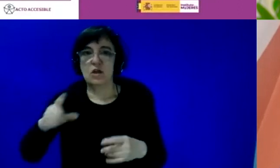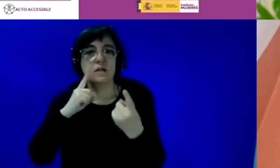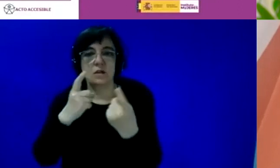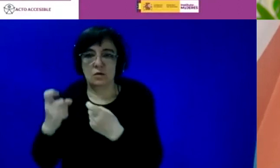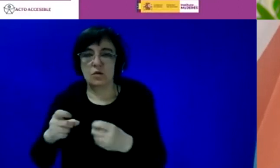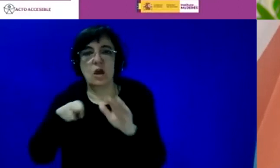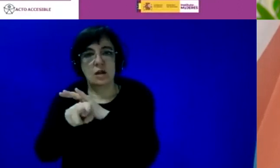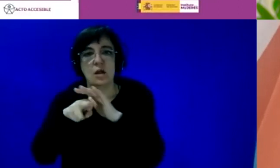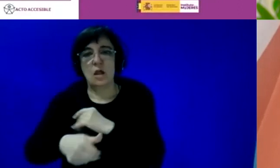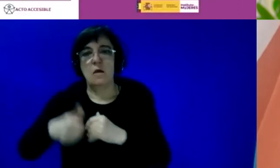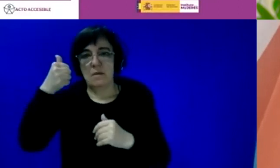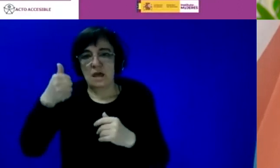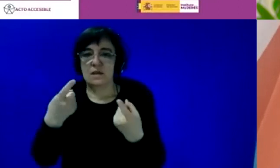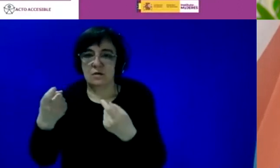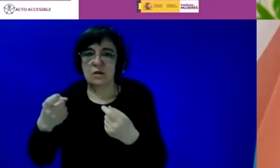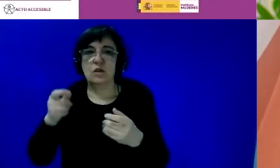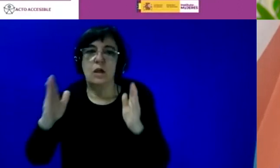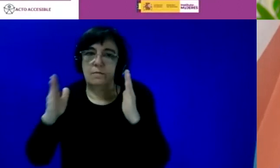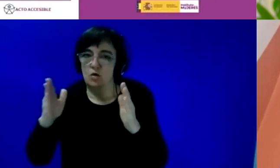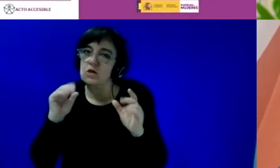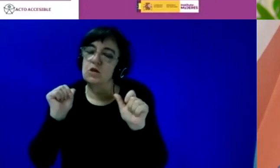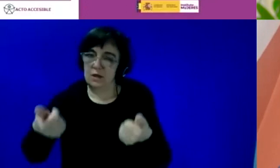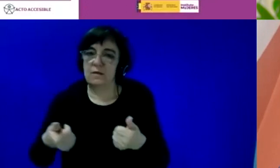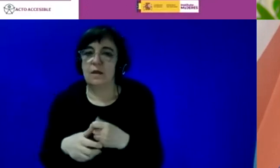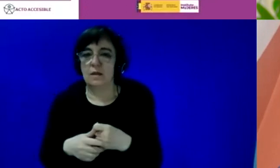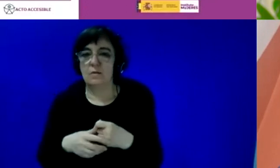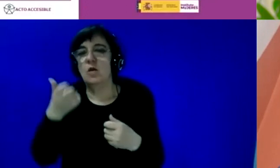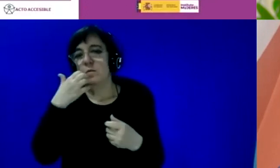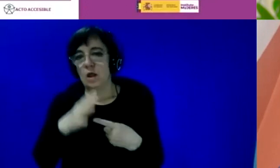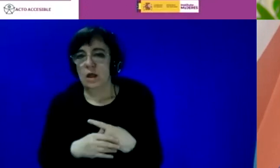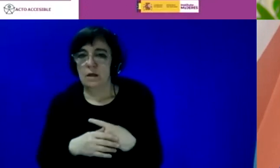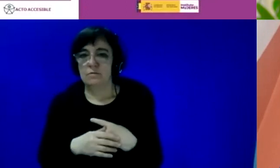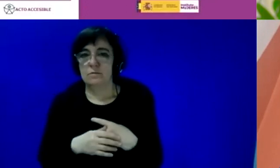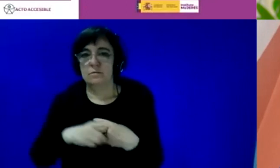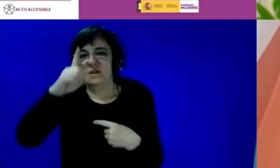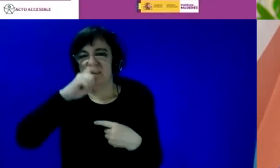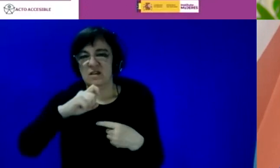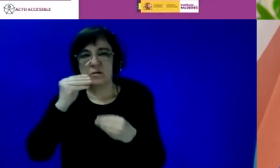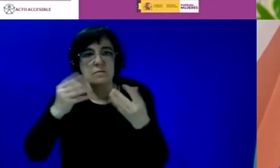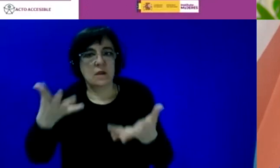sector, who can also provide some basic, meet some of the basic needs.